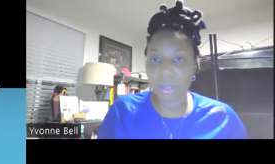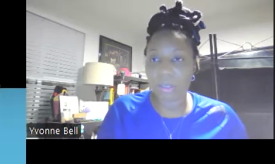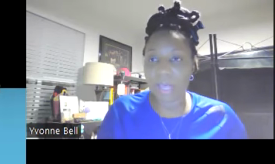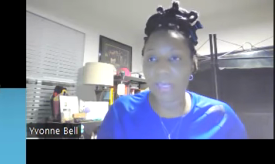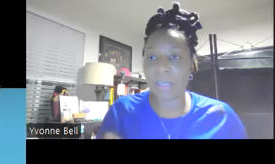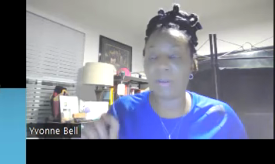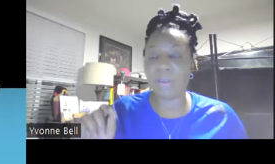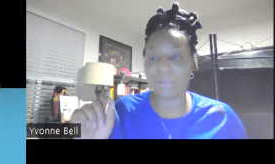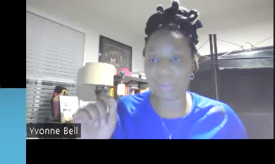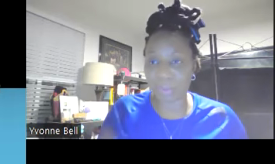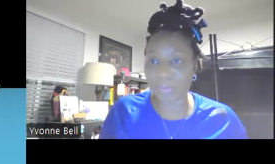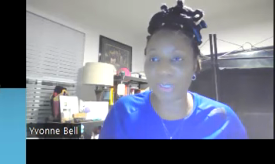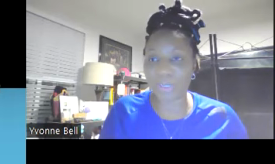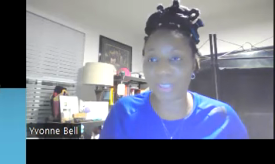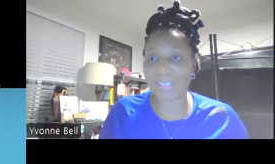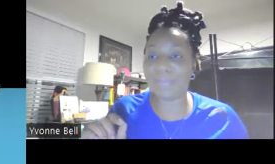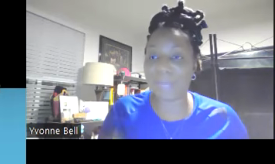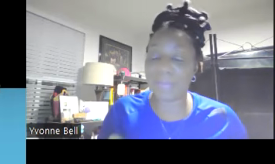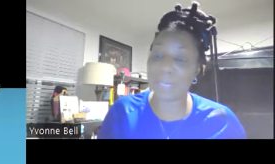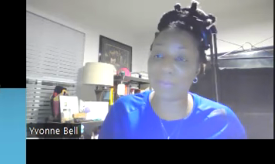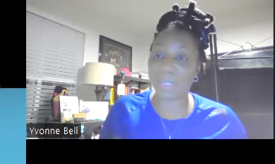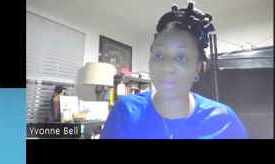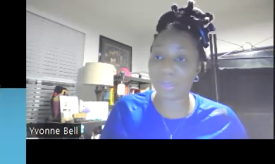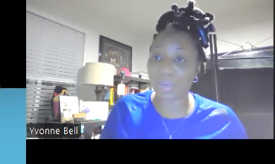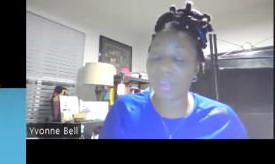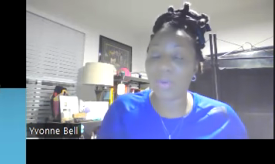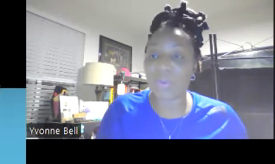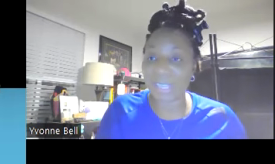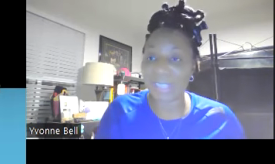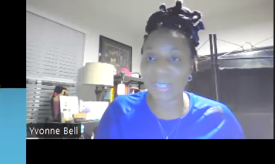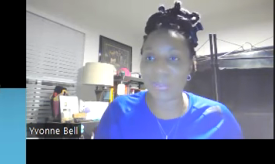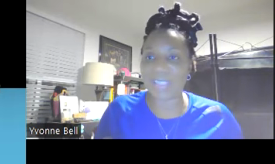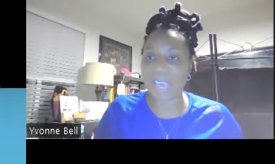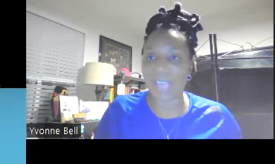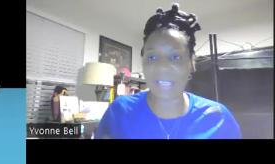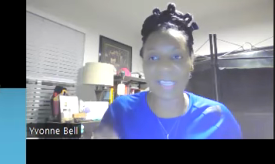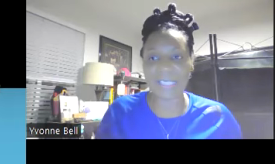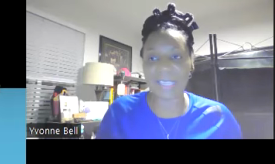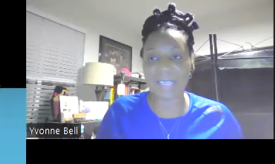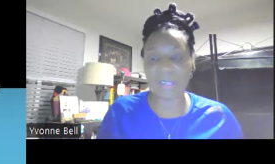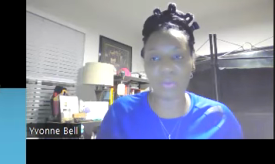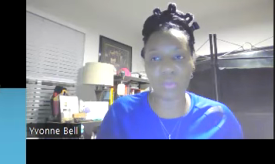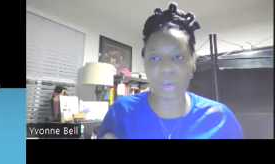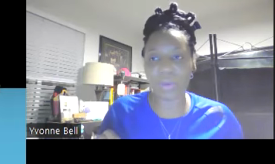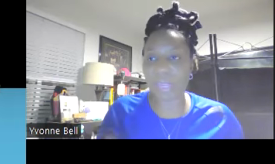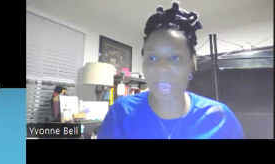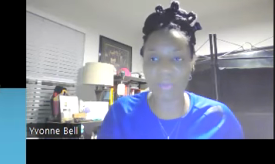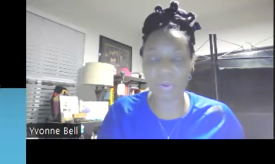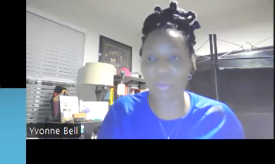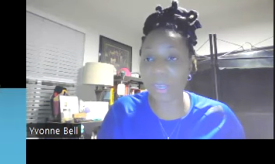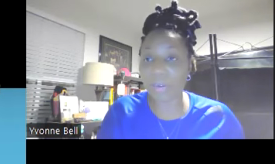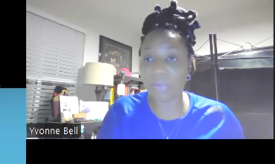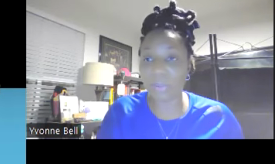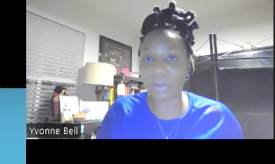information online, one frustration that many of my students run into is that it says, well, we have